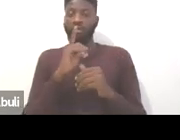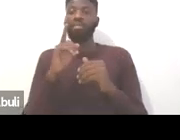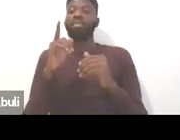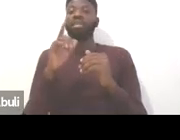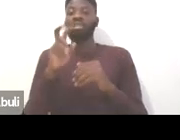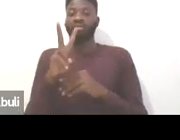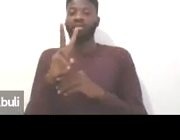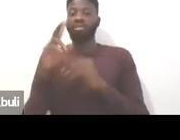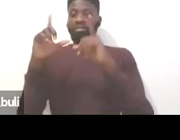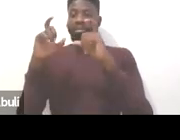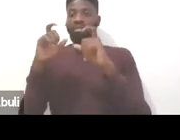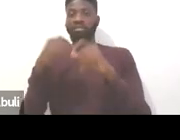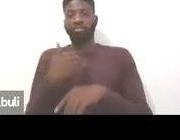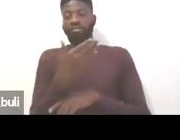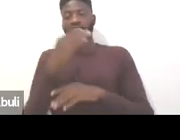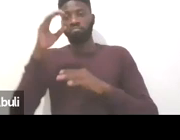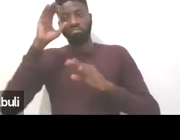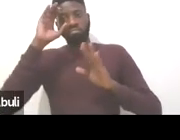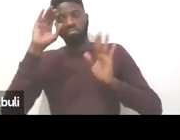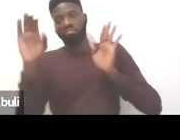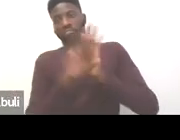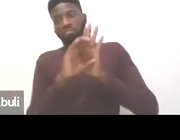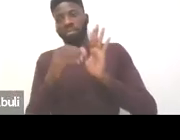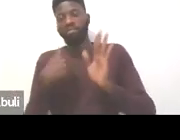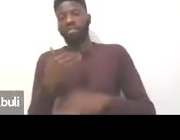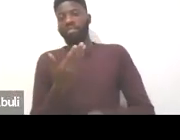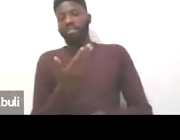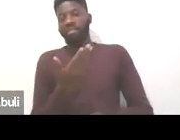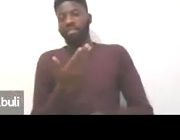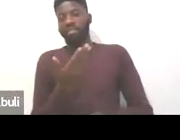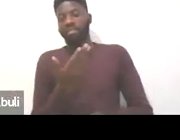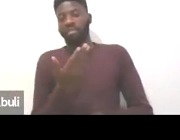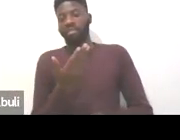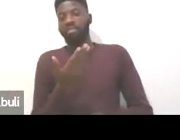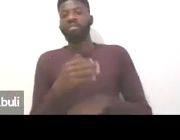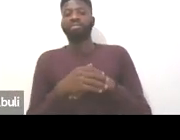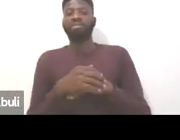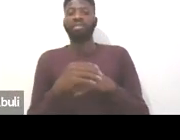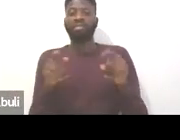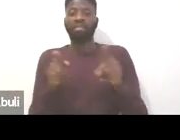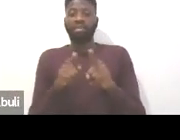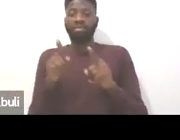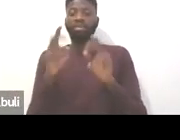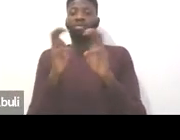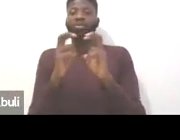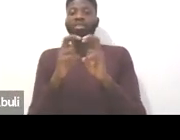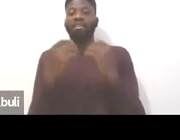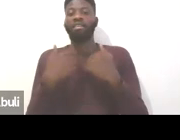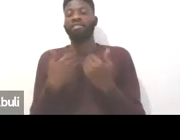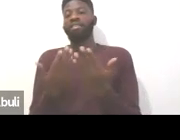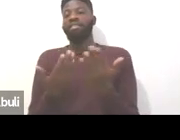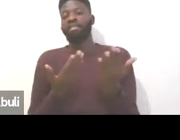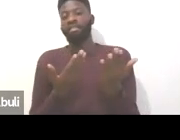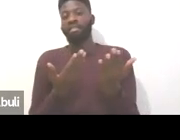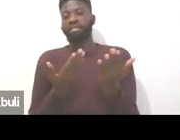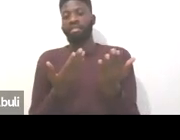picture your face on this whited part, this part, then you can see they have their contact information. They have